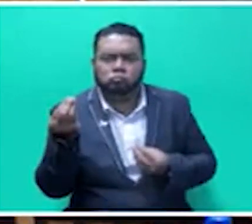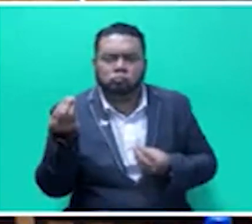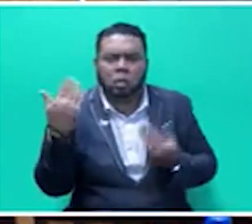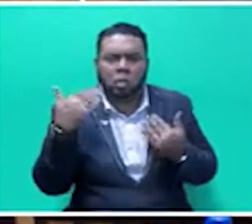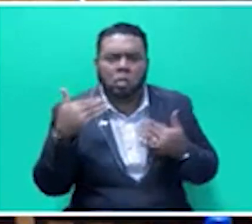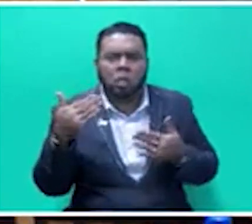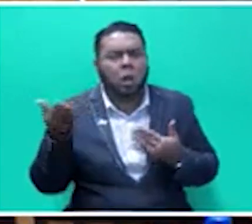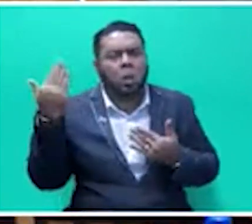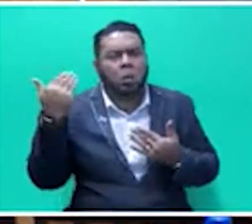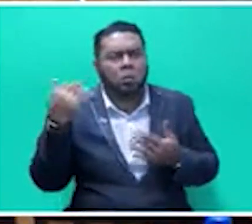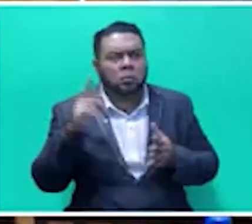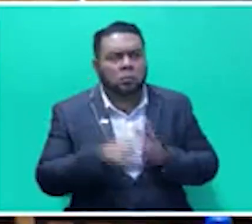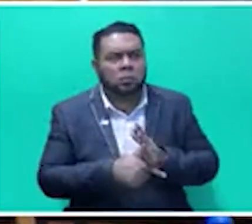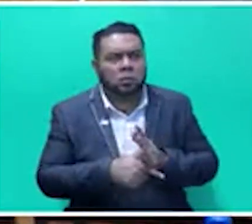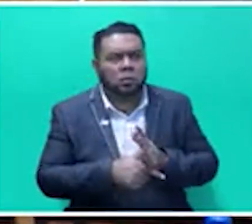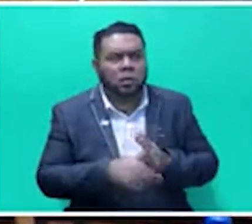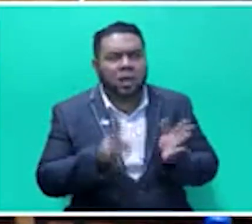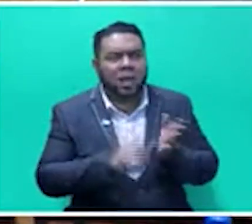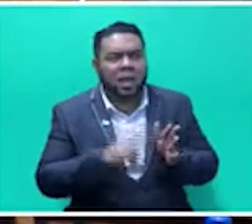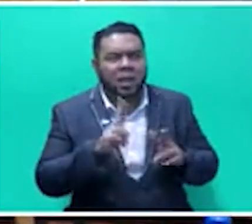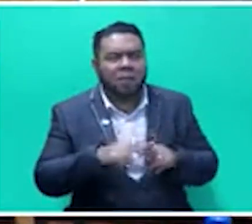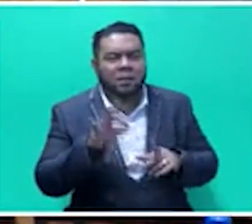Not long ago, he was campaigning for NFP in